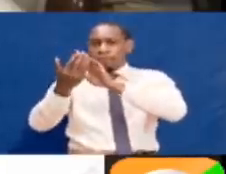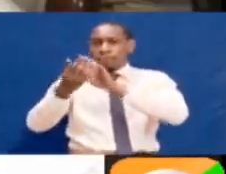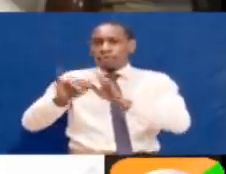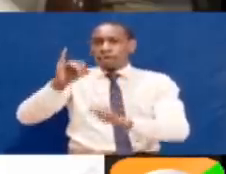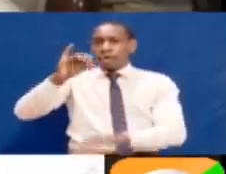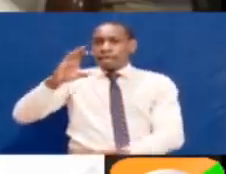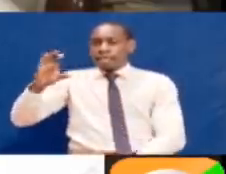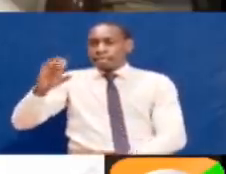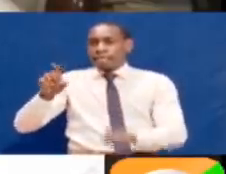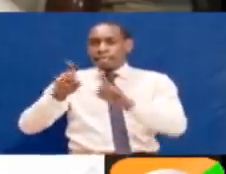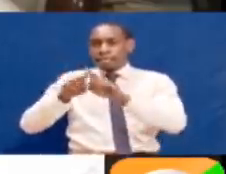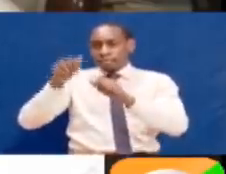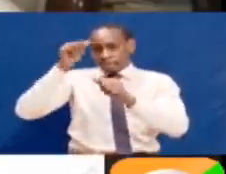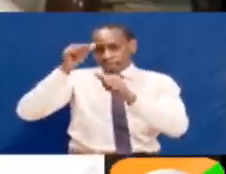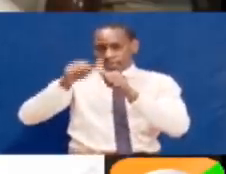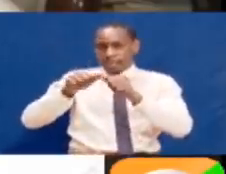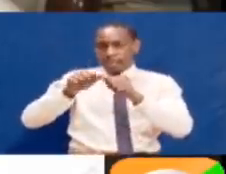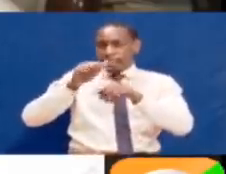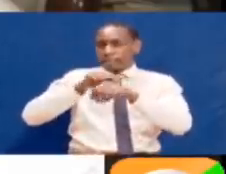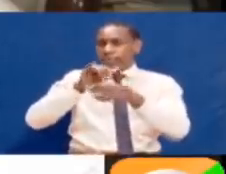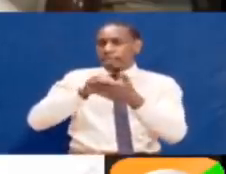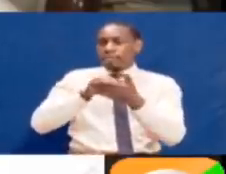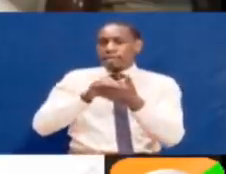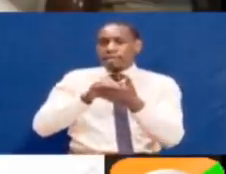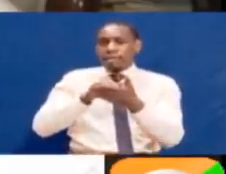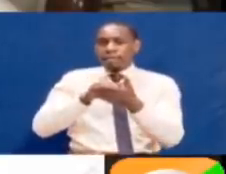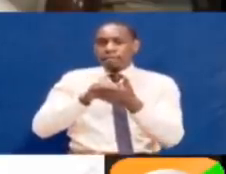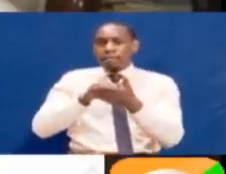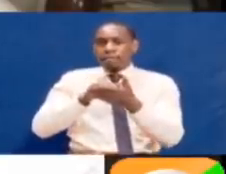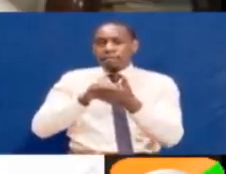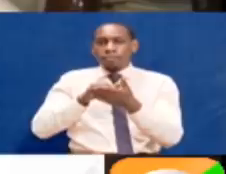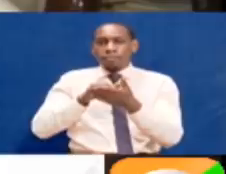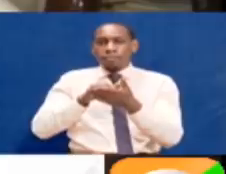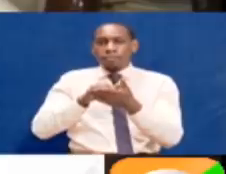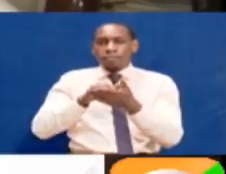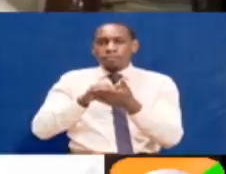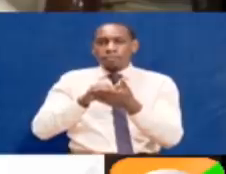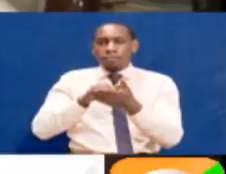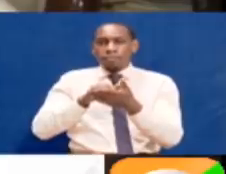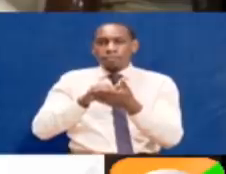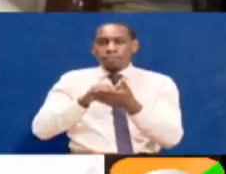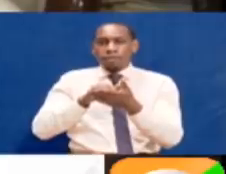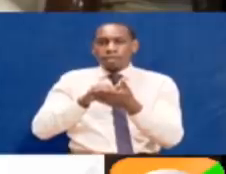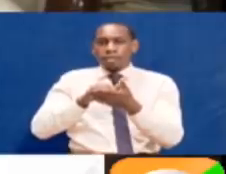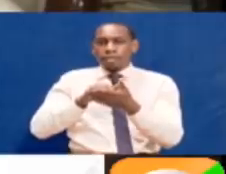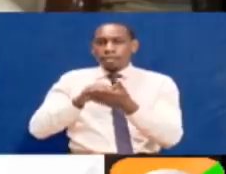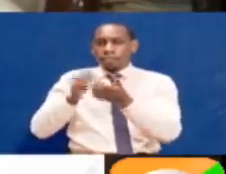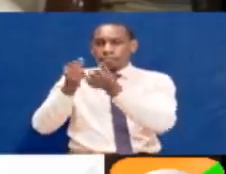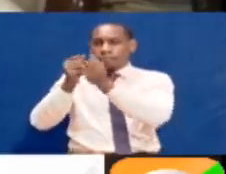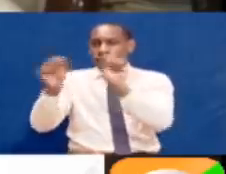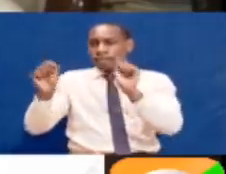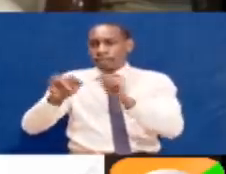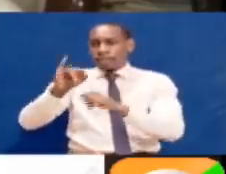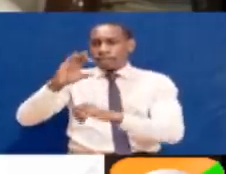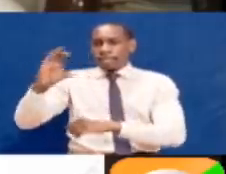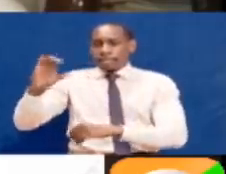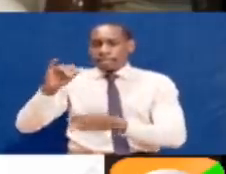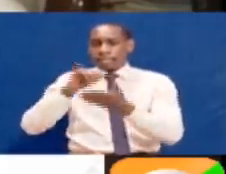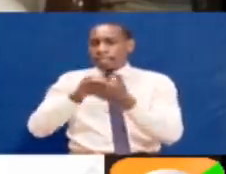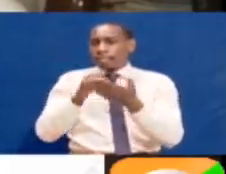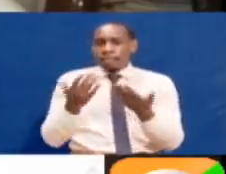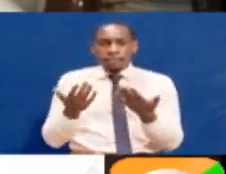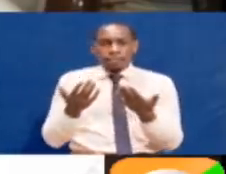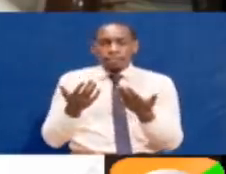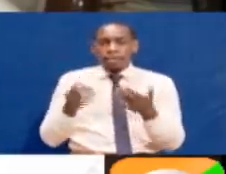and he reminded me the time we went around praying to be released from The Hague mm-hmm. and so that this